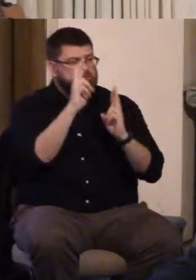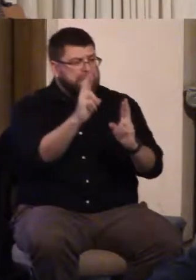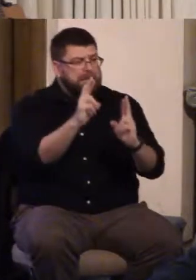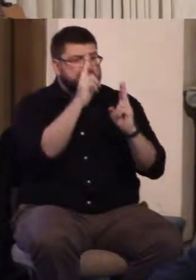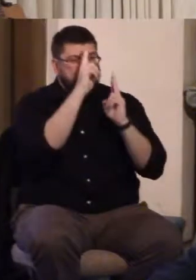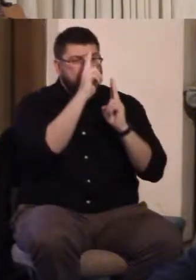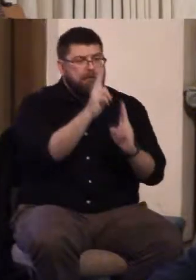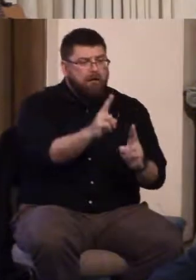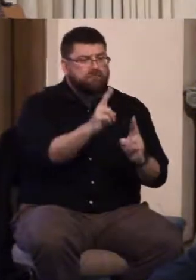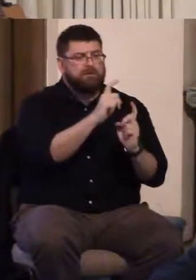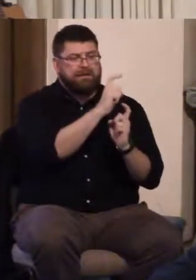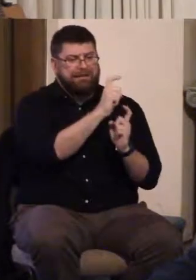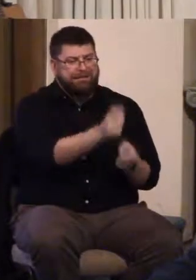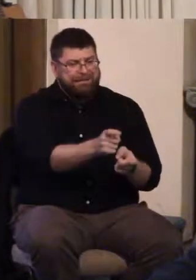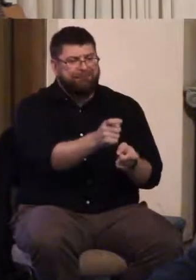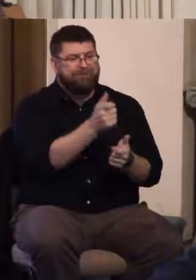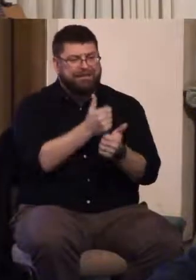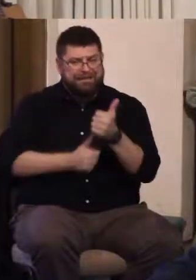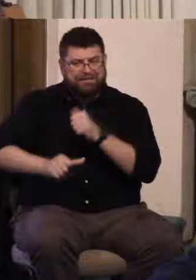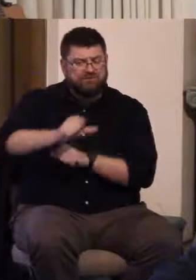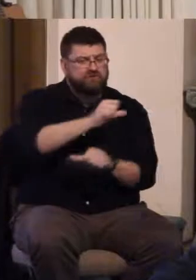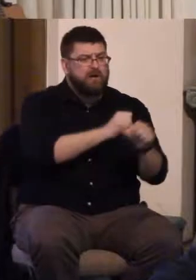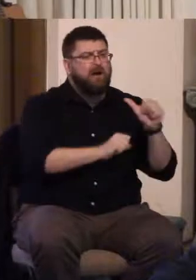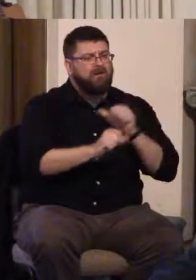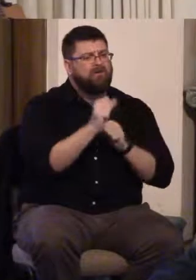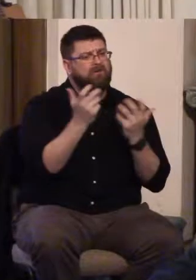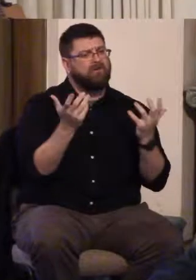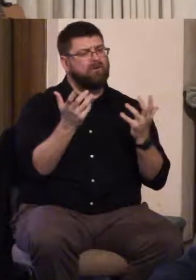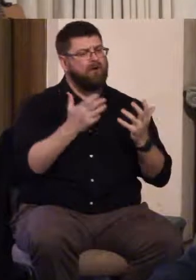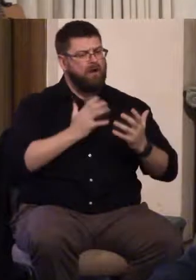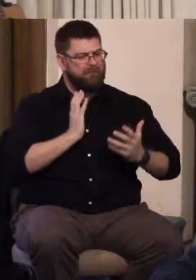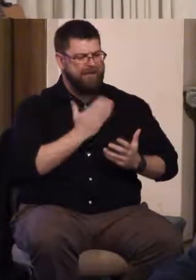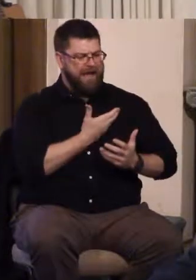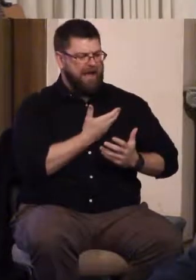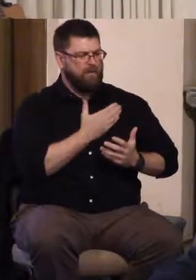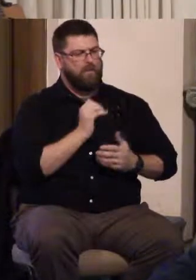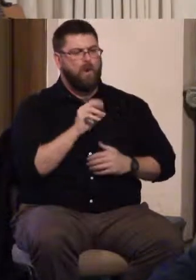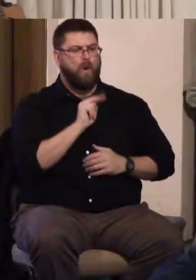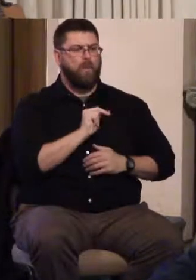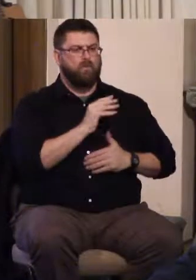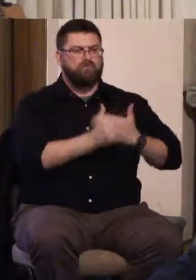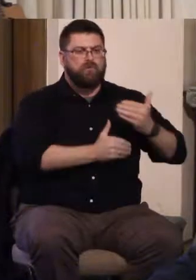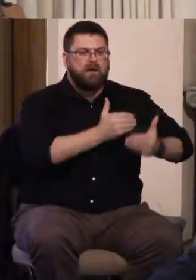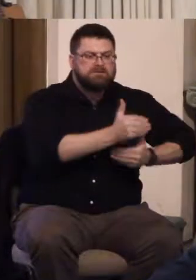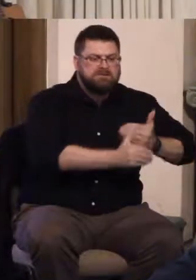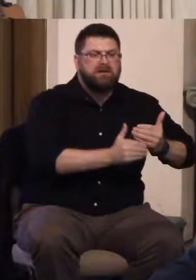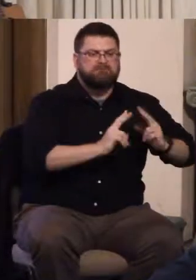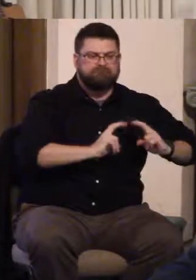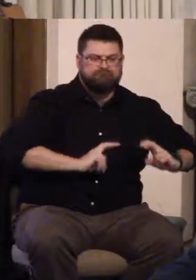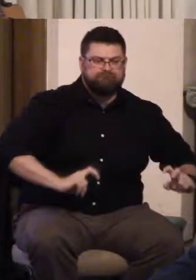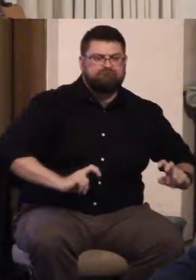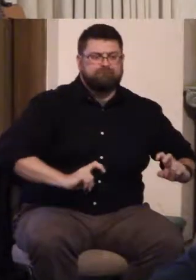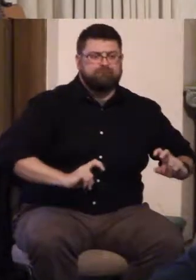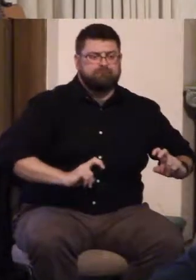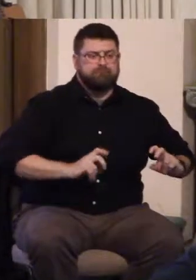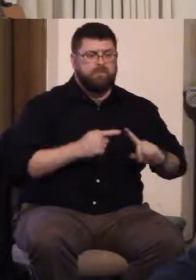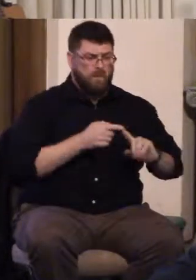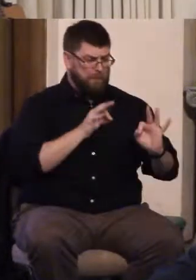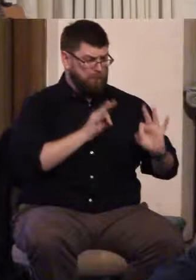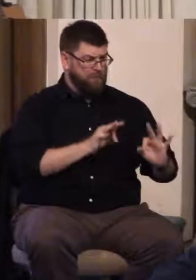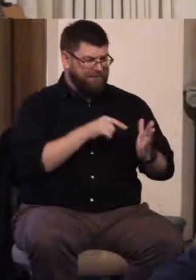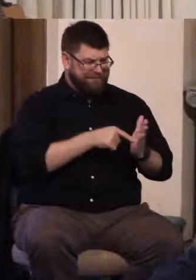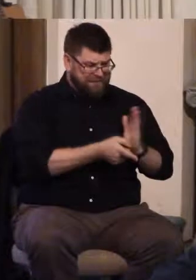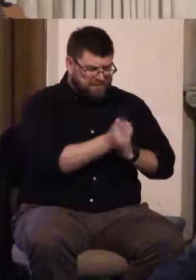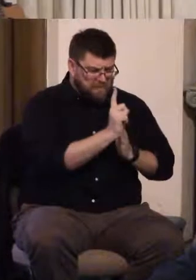respecting and honoring and giving one another the dignity of our own process, perfect in this